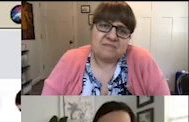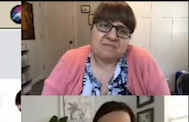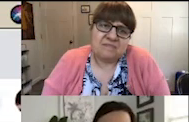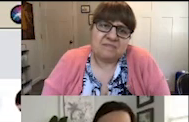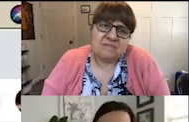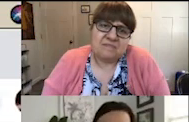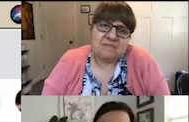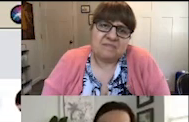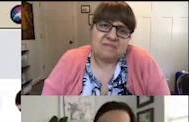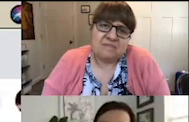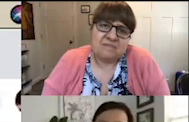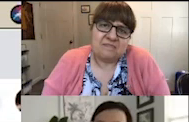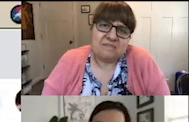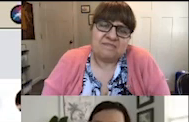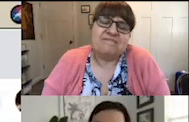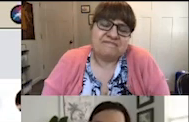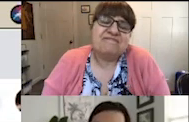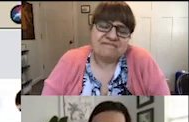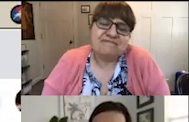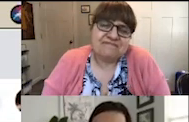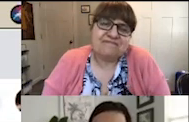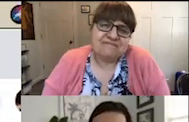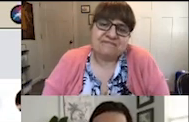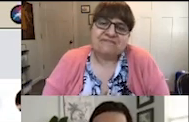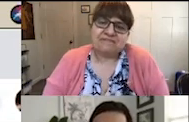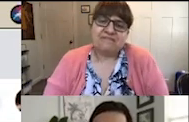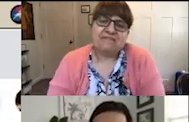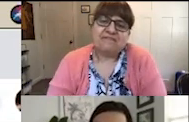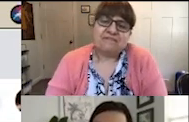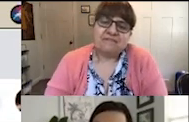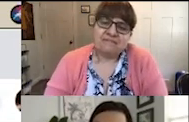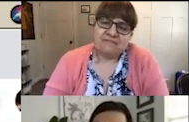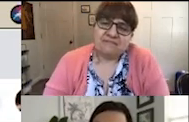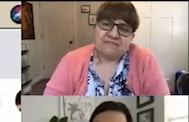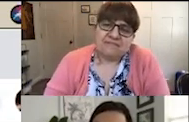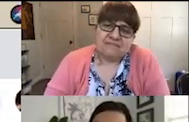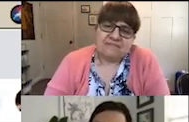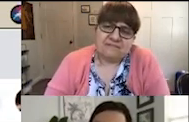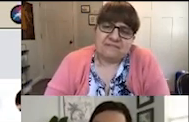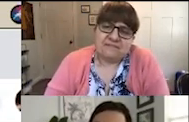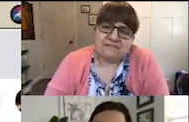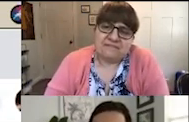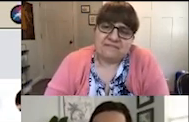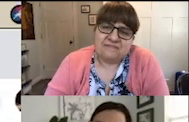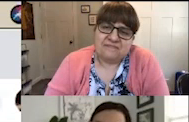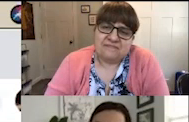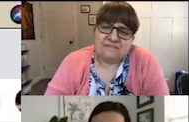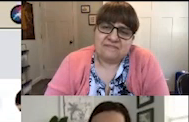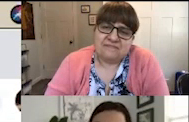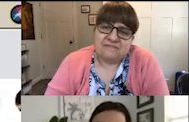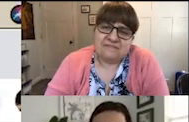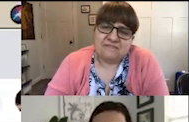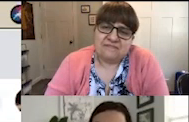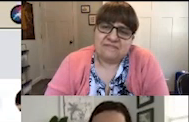the honoring of the treaties, and looking at how that has defected our growth within